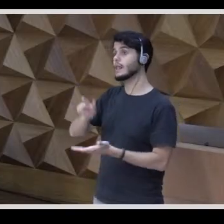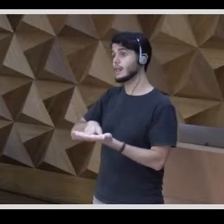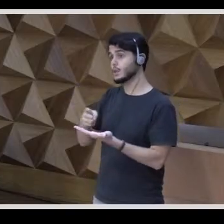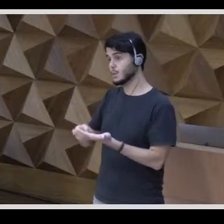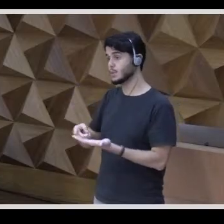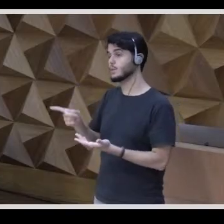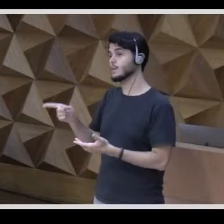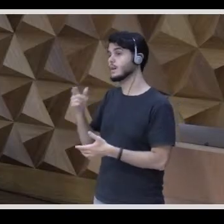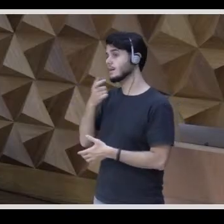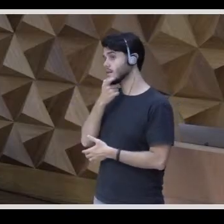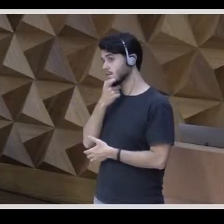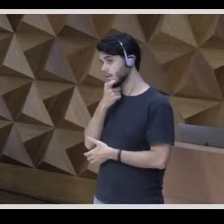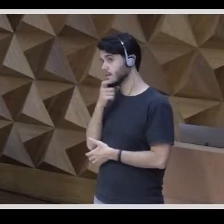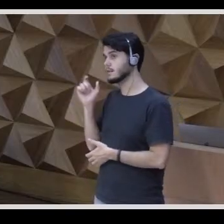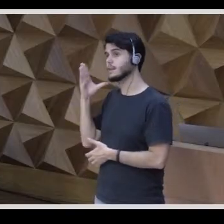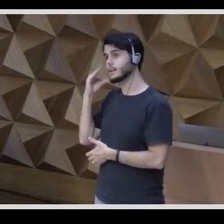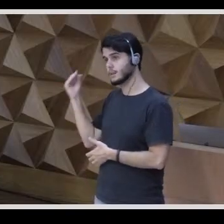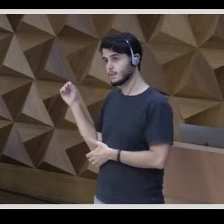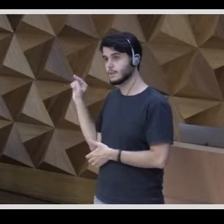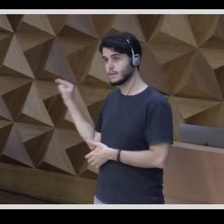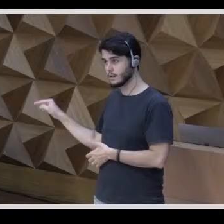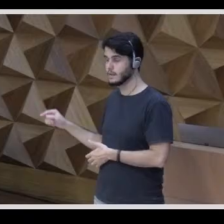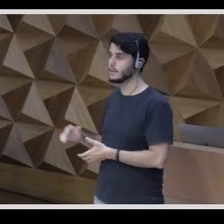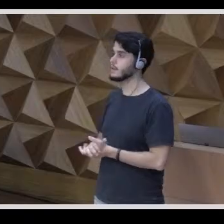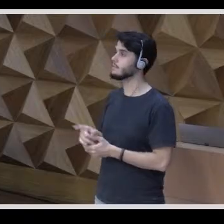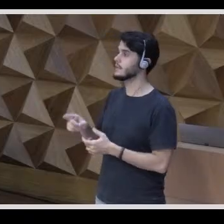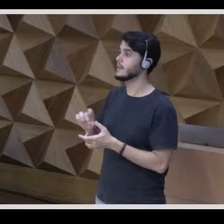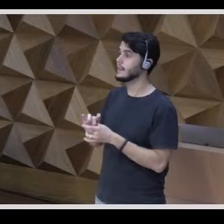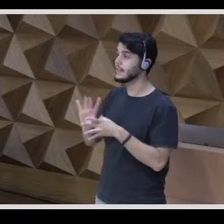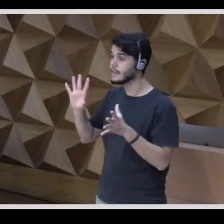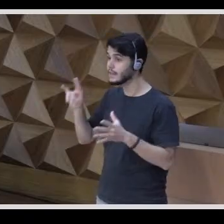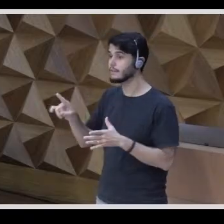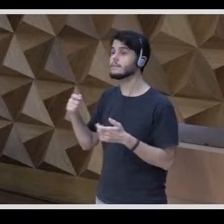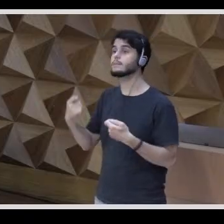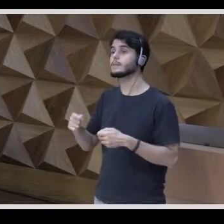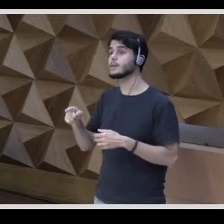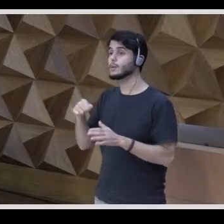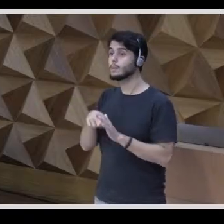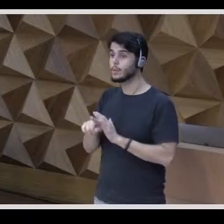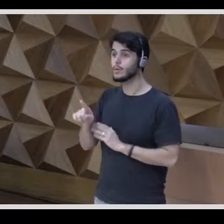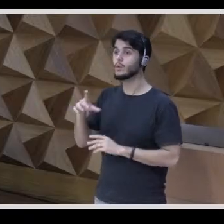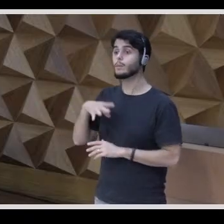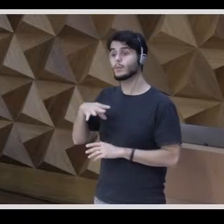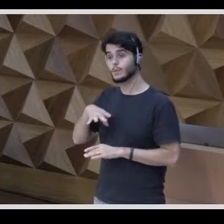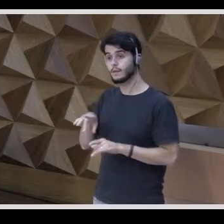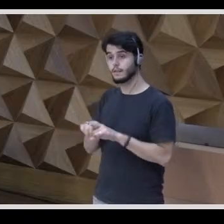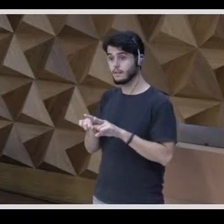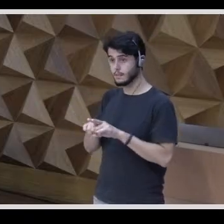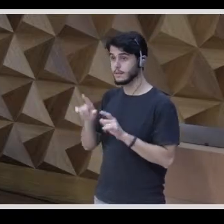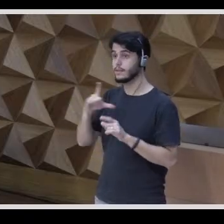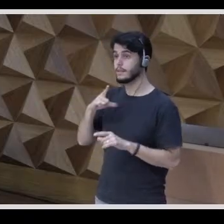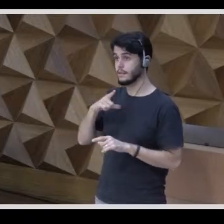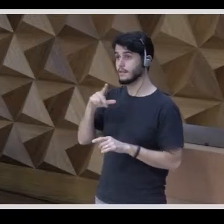her. So feel free to ask in Portuguese, since we have the official translators anyway.